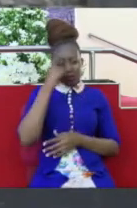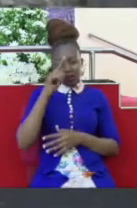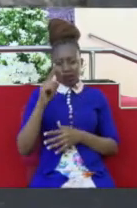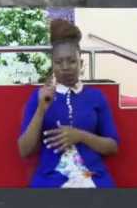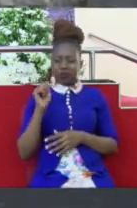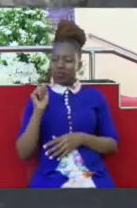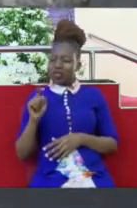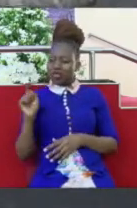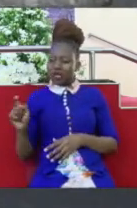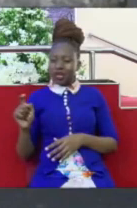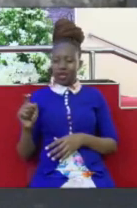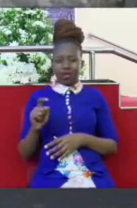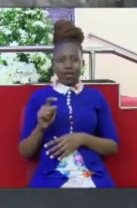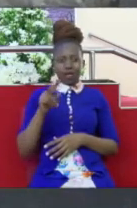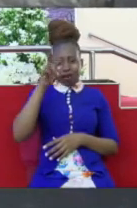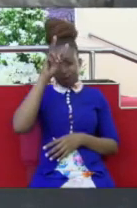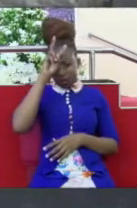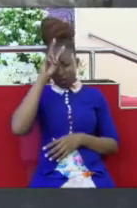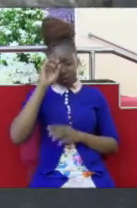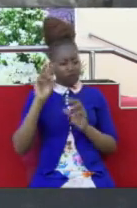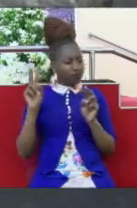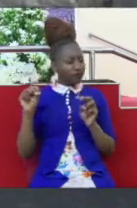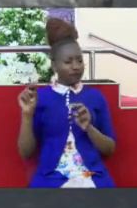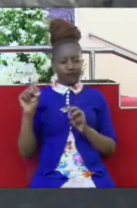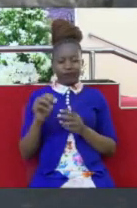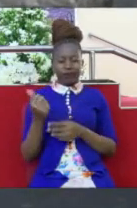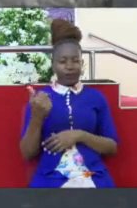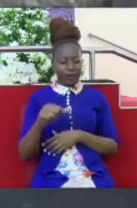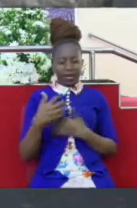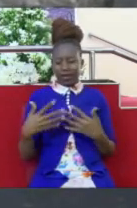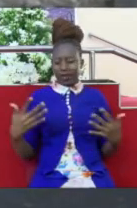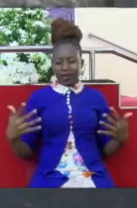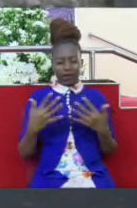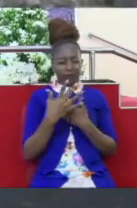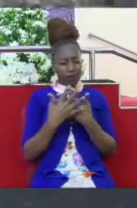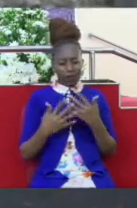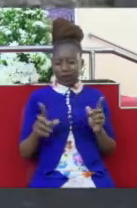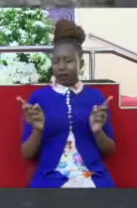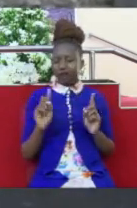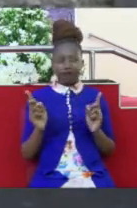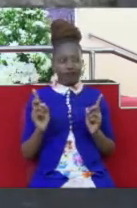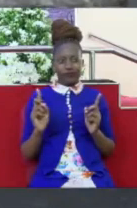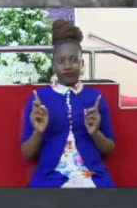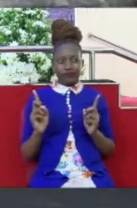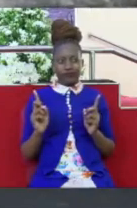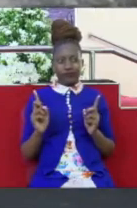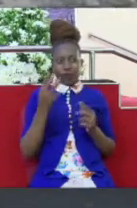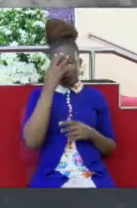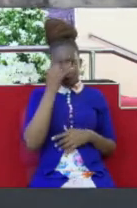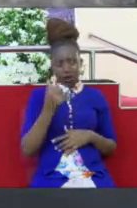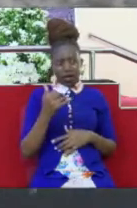a sheep. Ama ya kondoo. Anything. Damu yoyote. She has a tender heart. Akona moyo